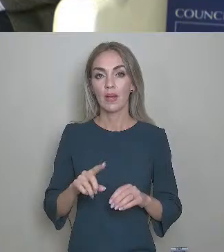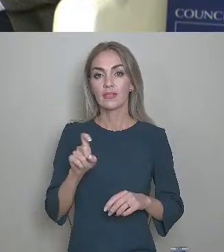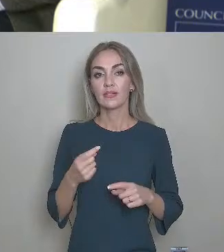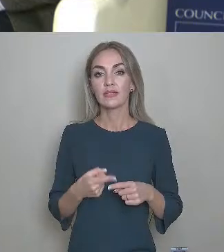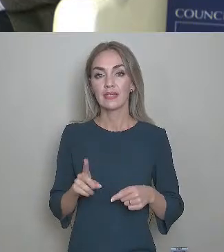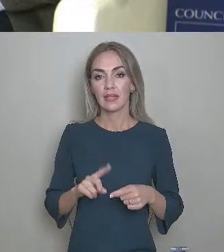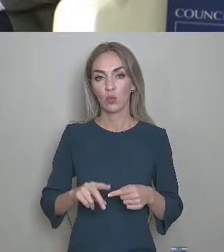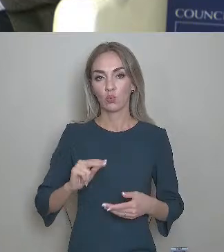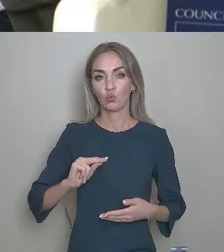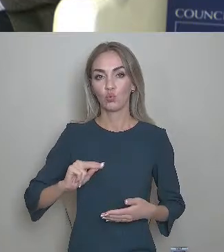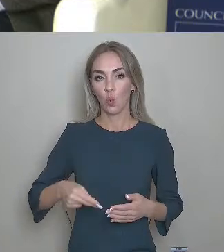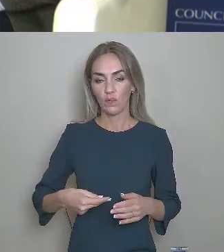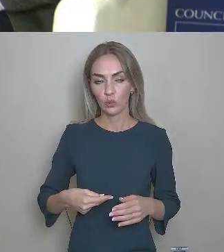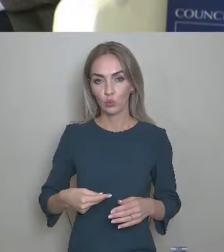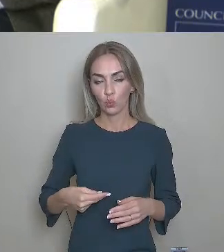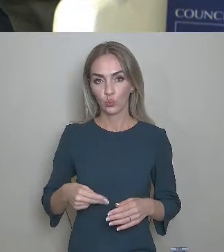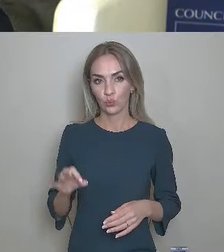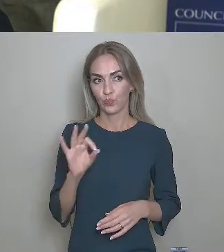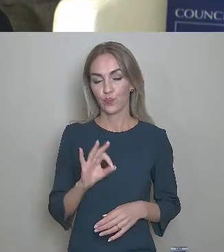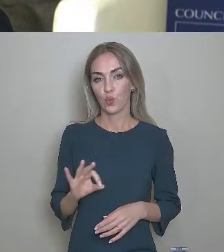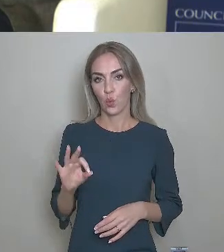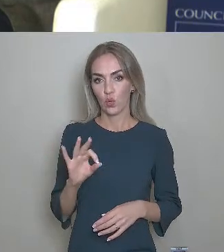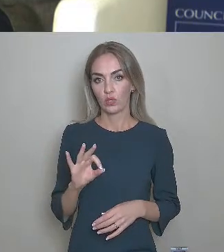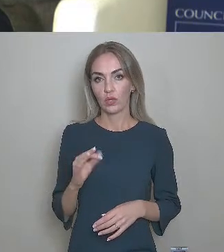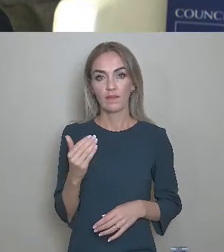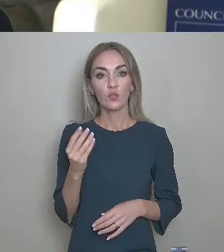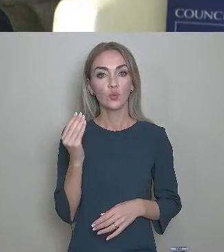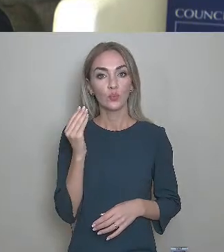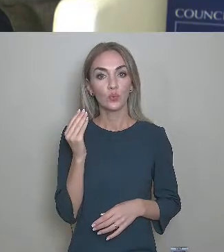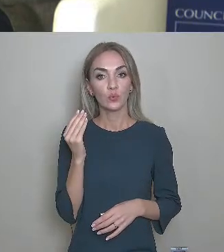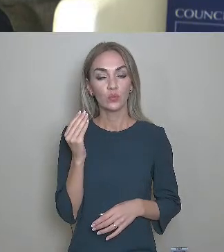or misstated. There could be some issue with the